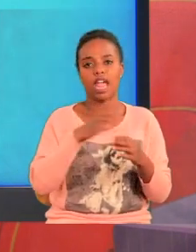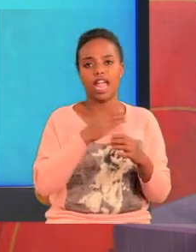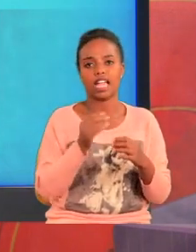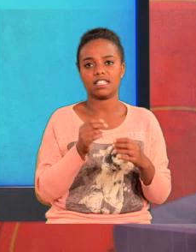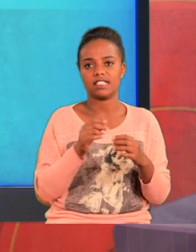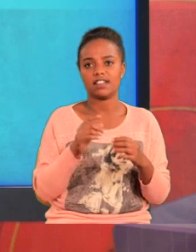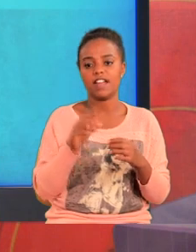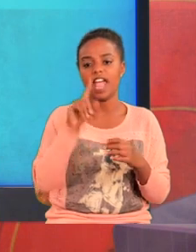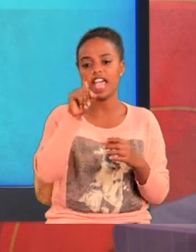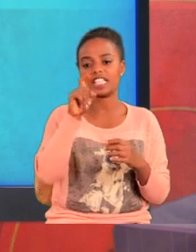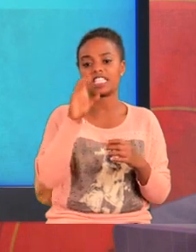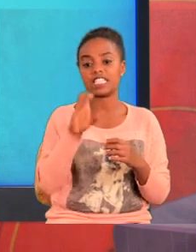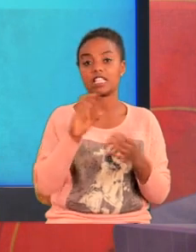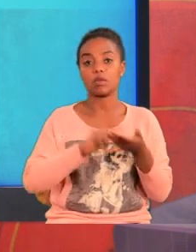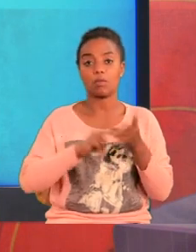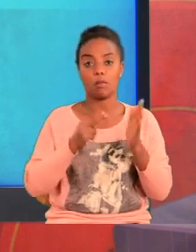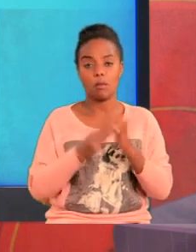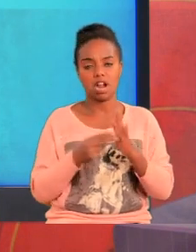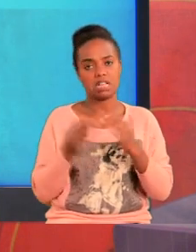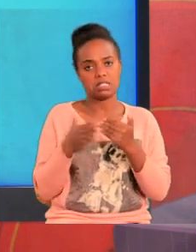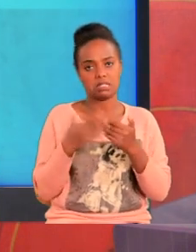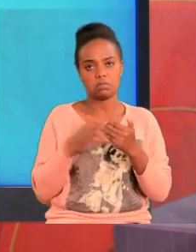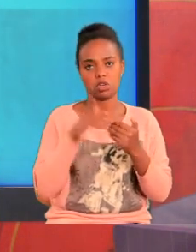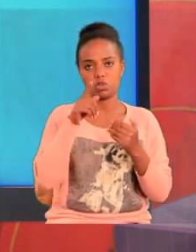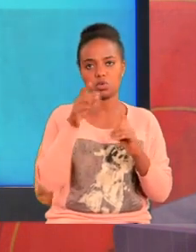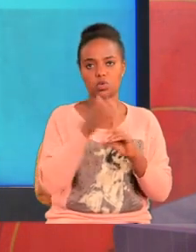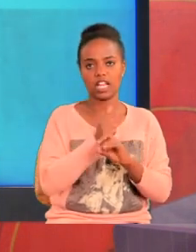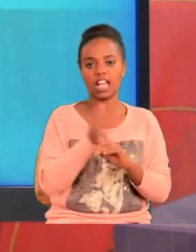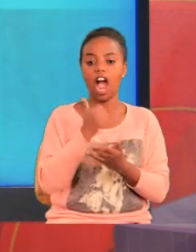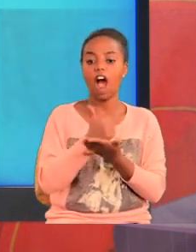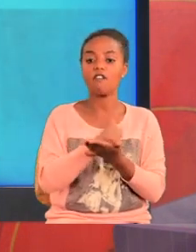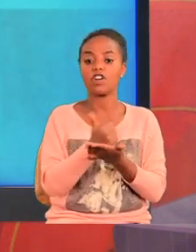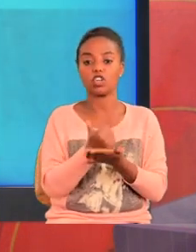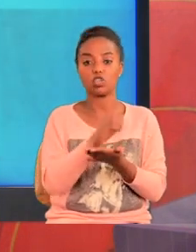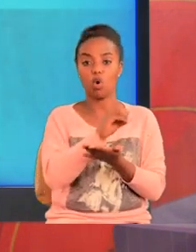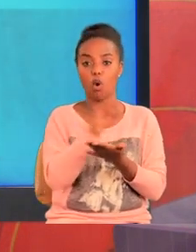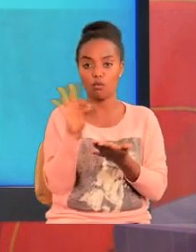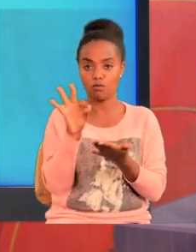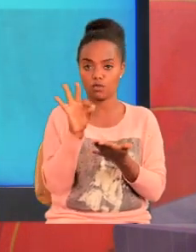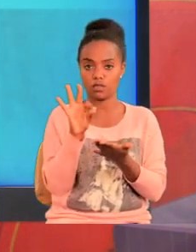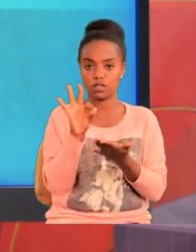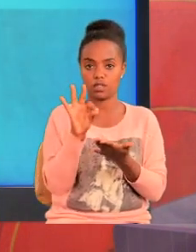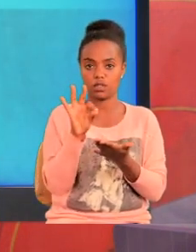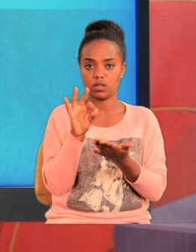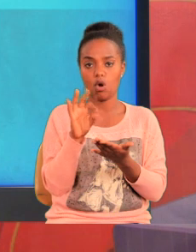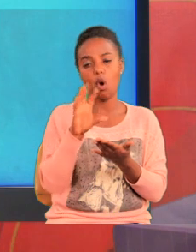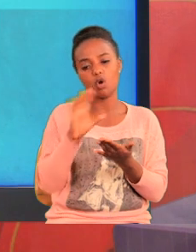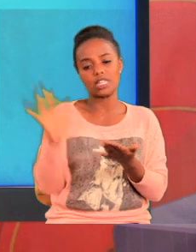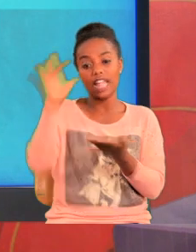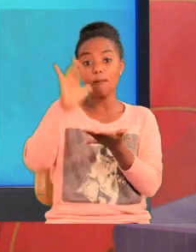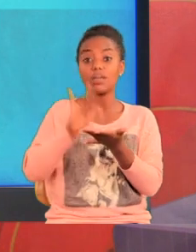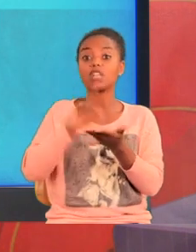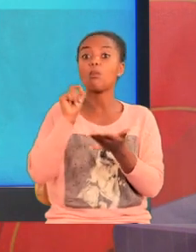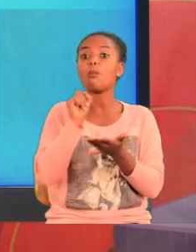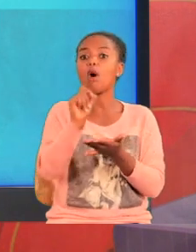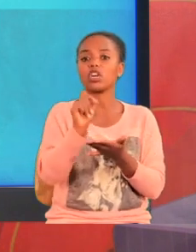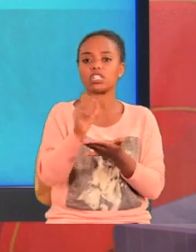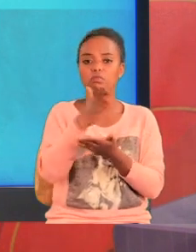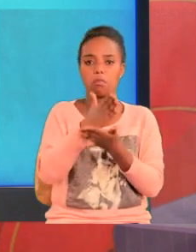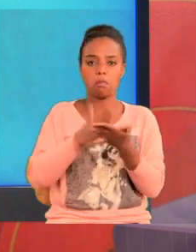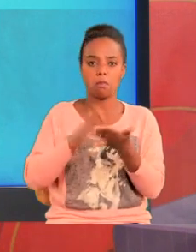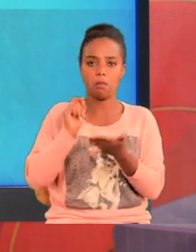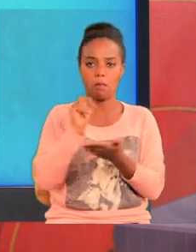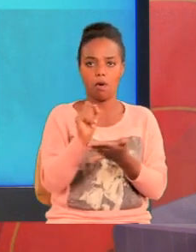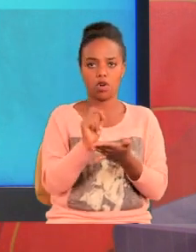xc, simply you take the average of, or the midpoint of, simply you